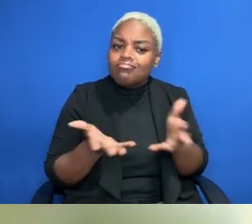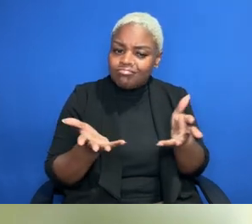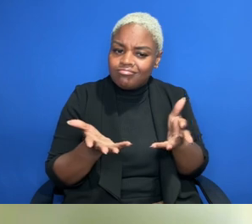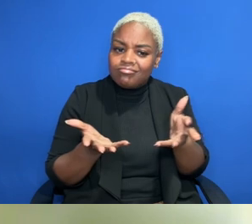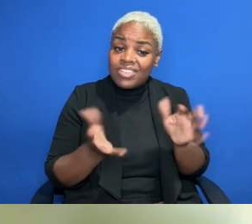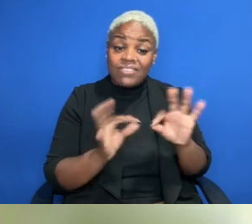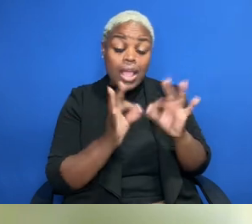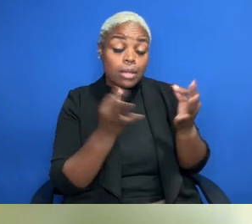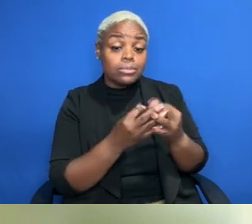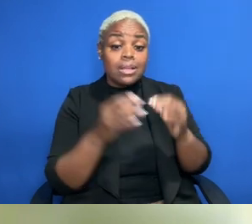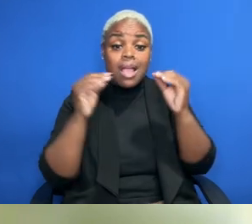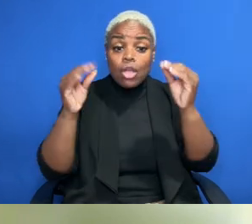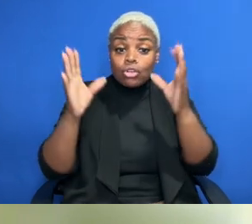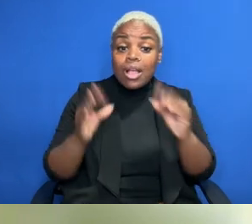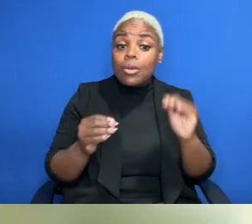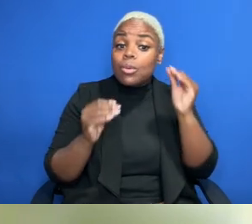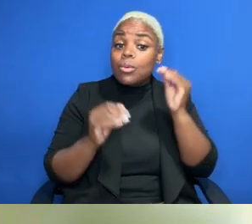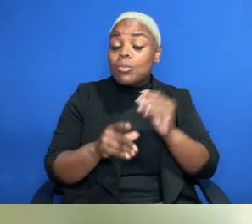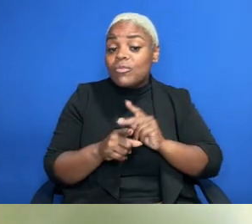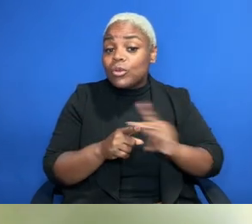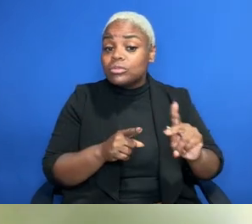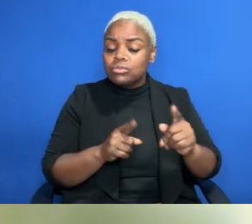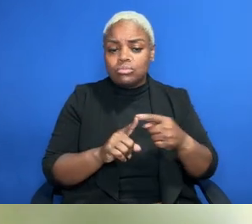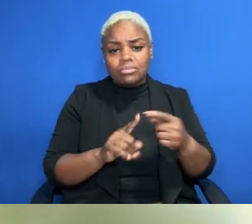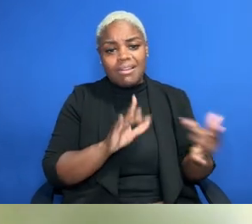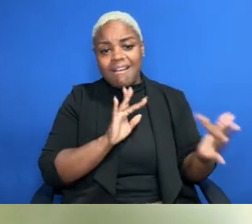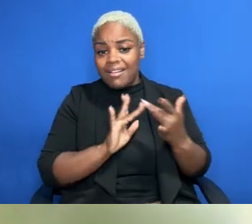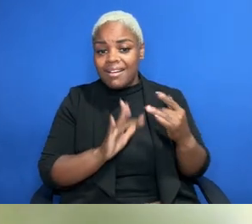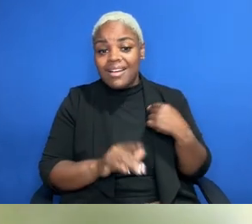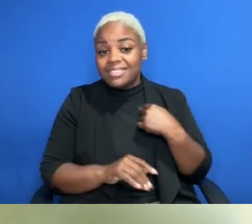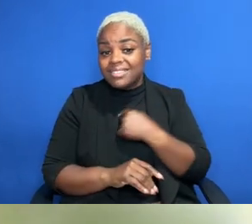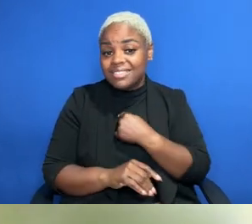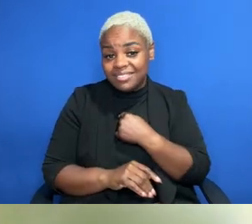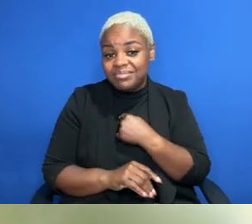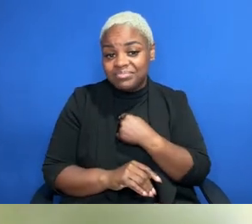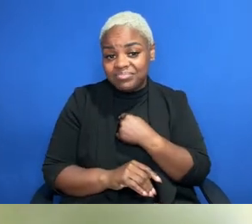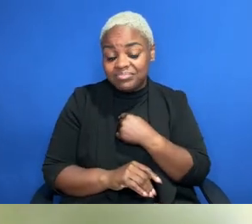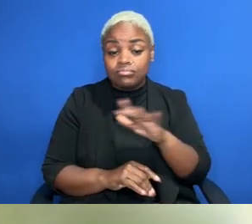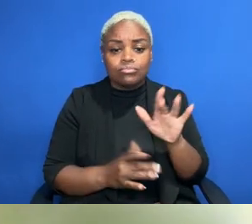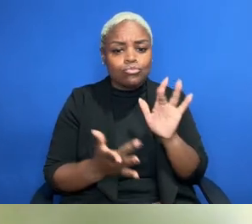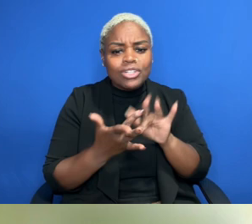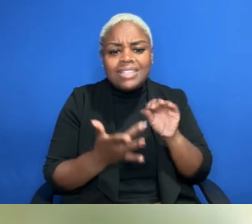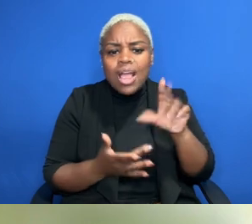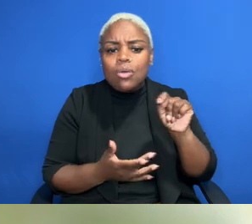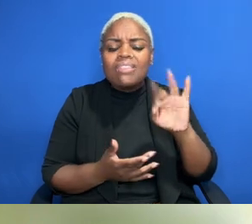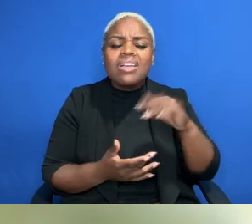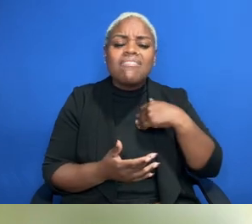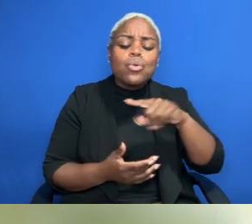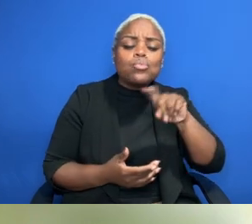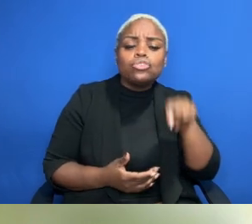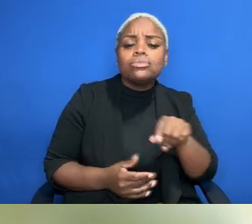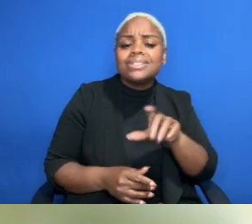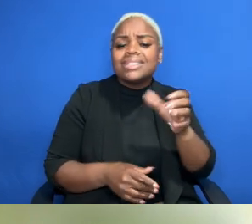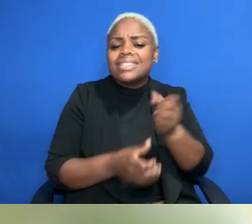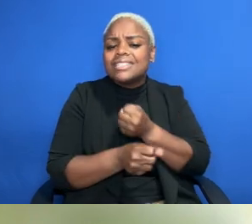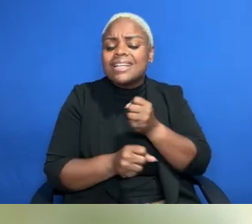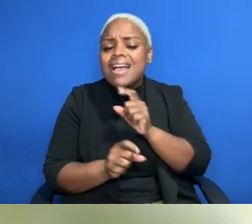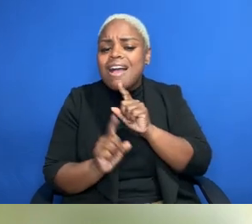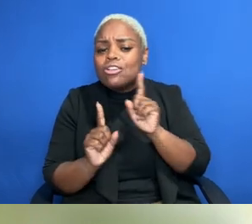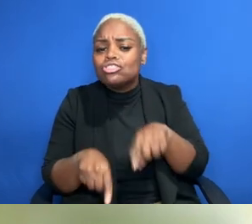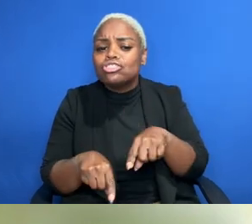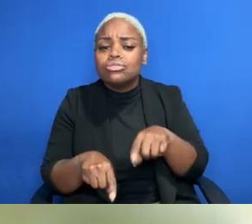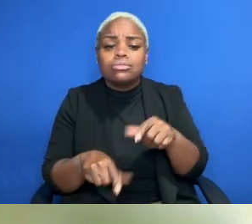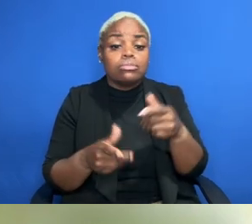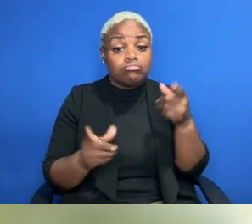center, and I encourage families and educators, professionals to call us, to reach out if you have